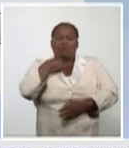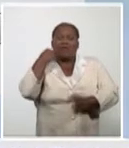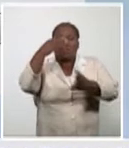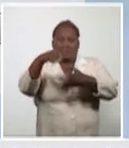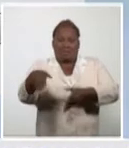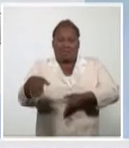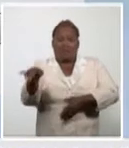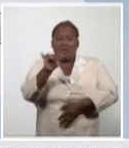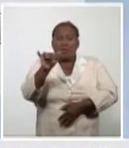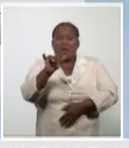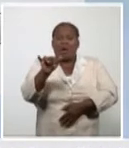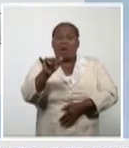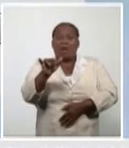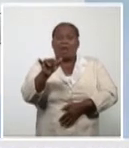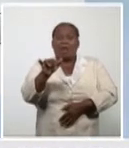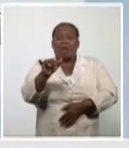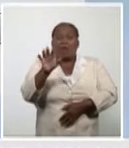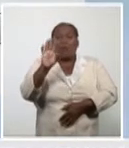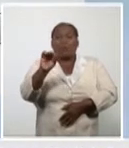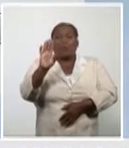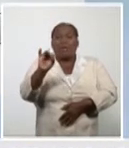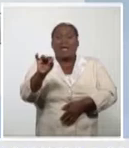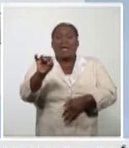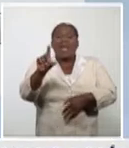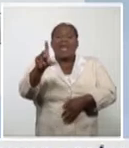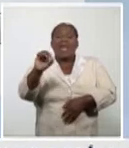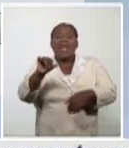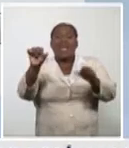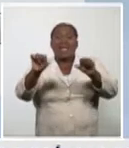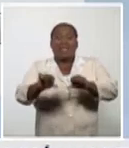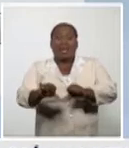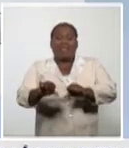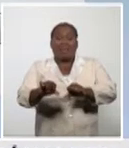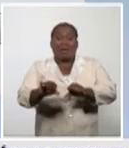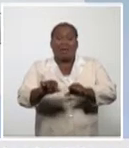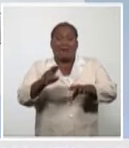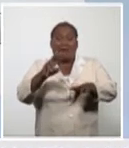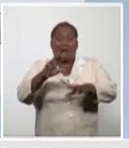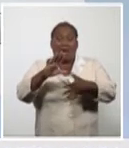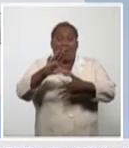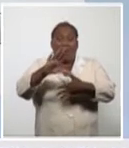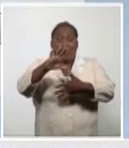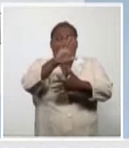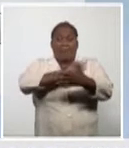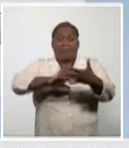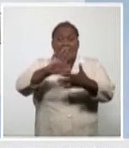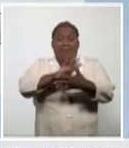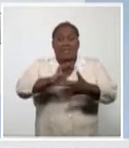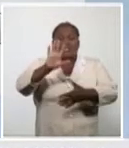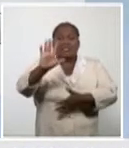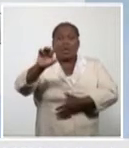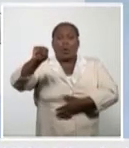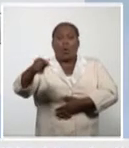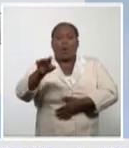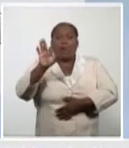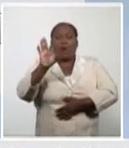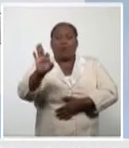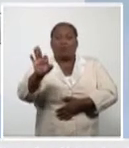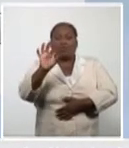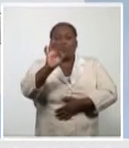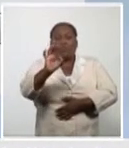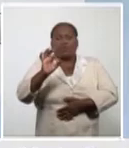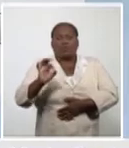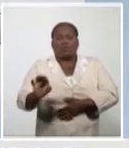80,684 thus far. As I said before, the case fatality rate for the region of the Americas is 5.8%.